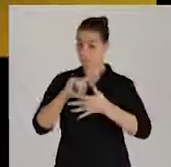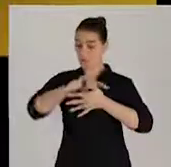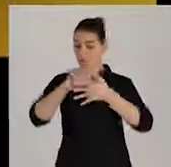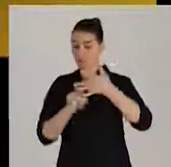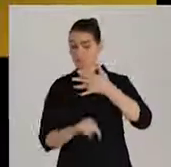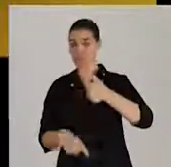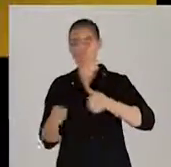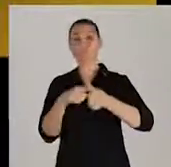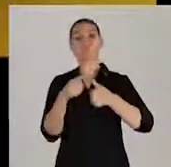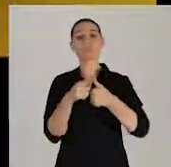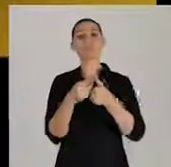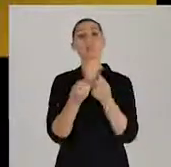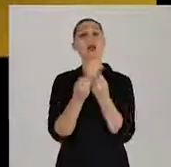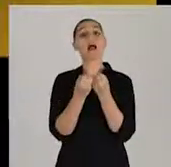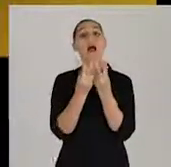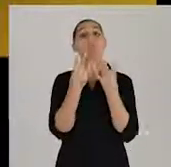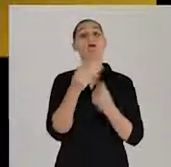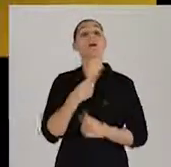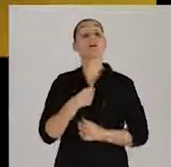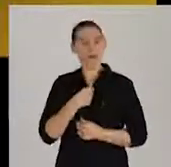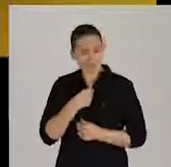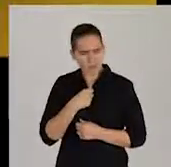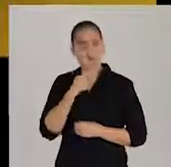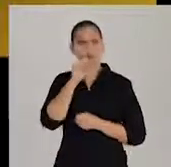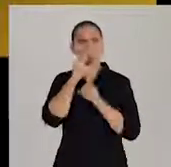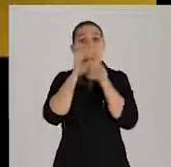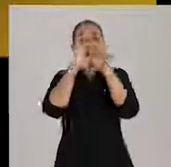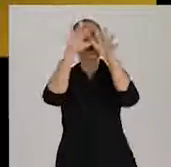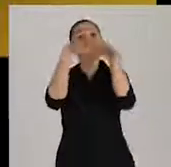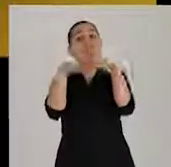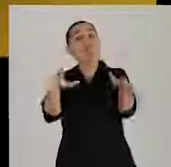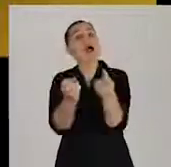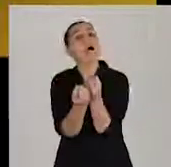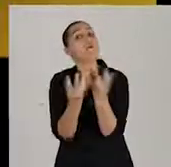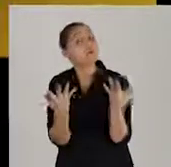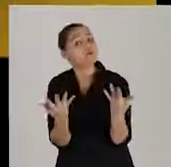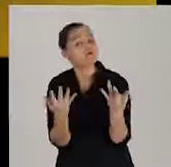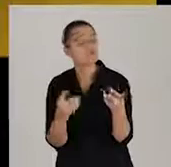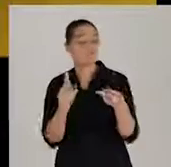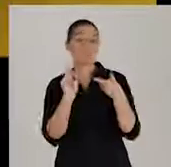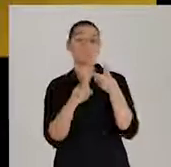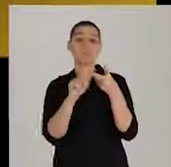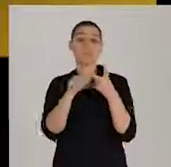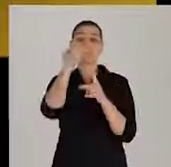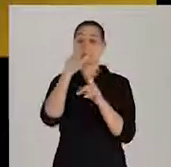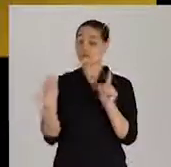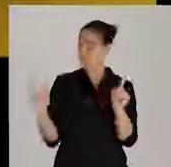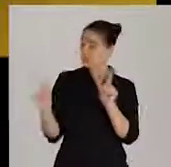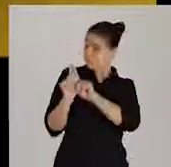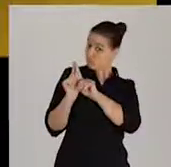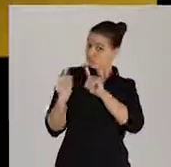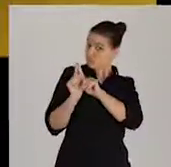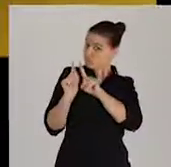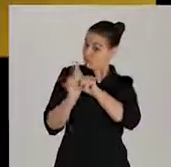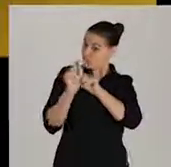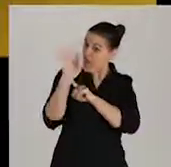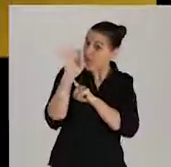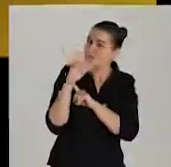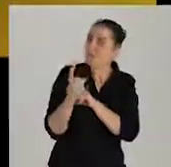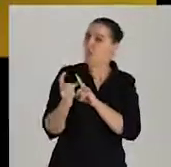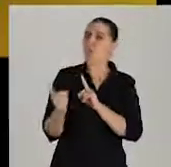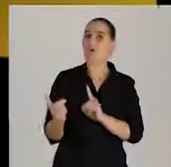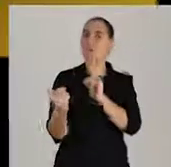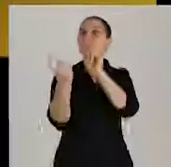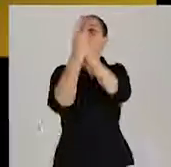The number of infected droplets generated by a person with TB, the amount of time a TB-infected person is